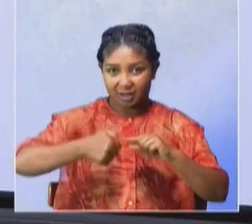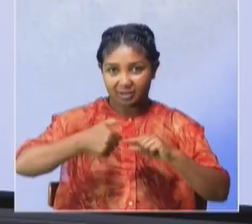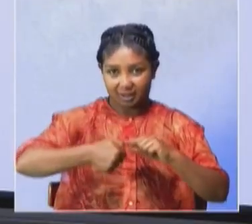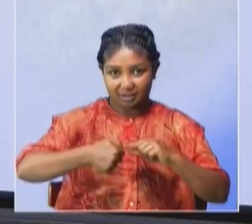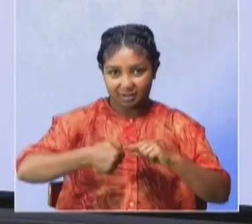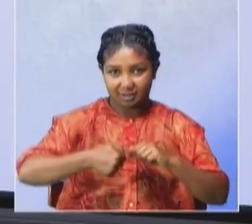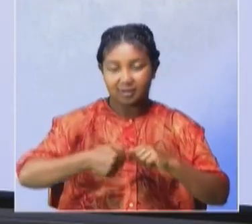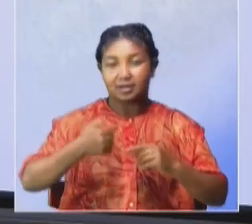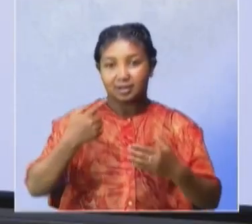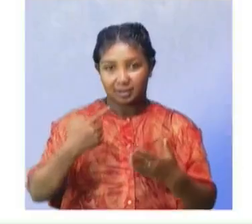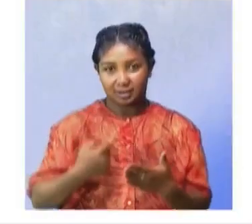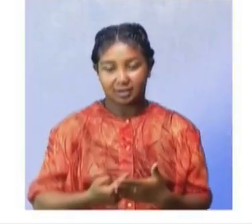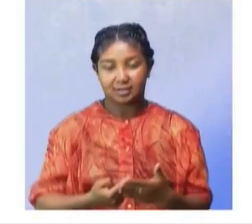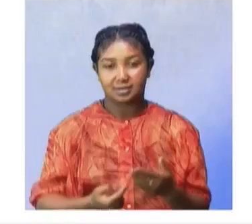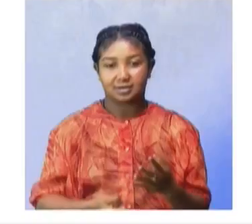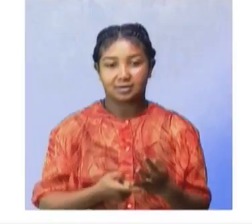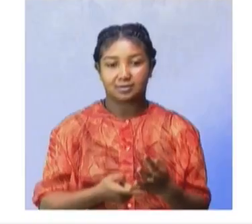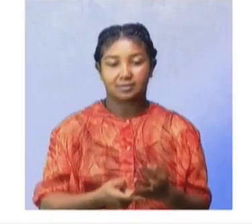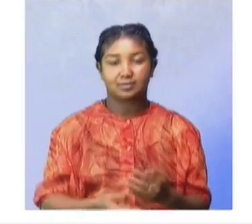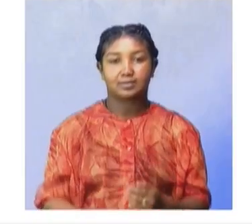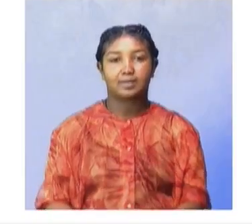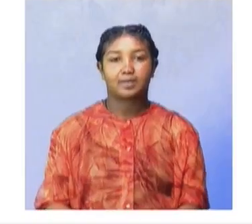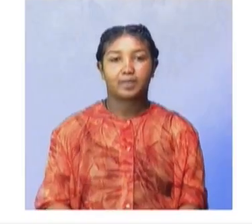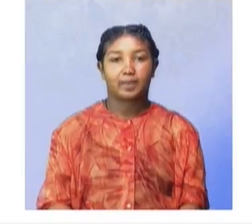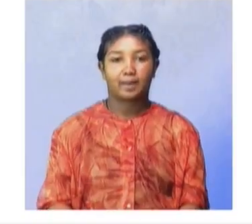And here is 4.